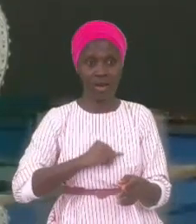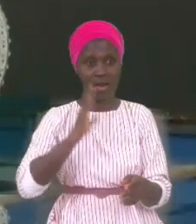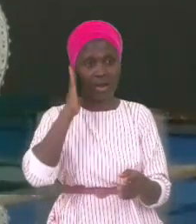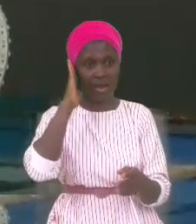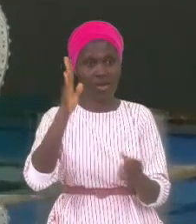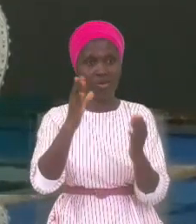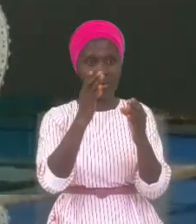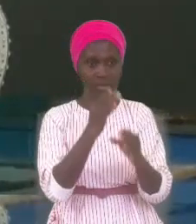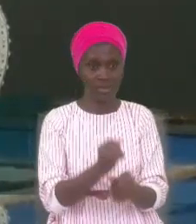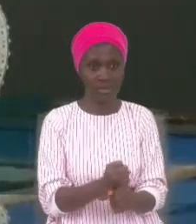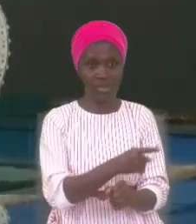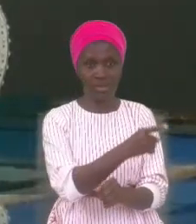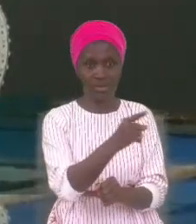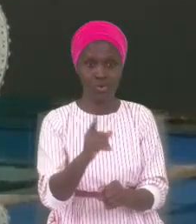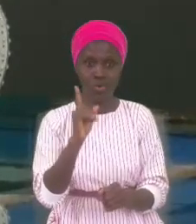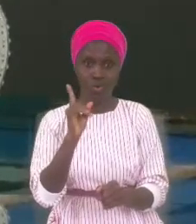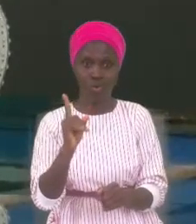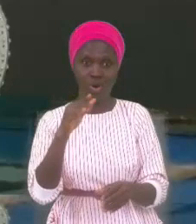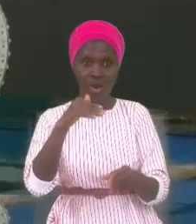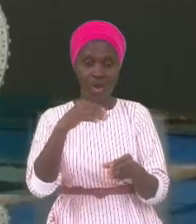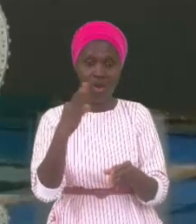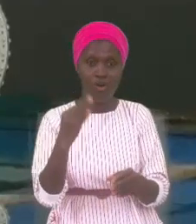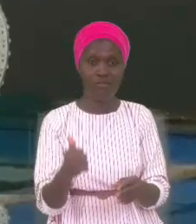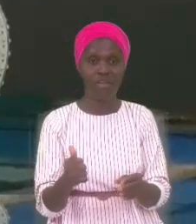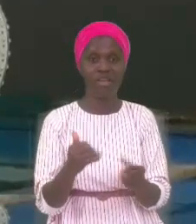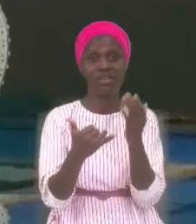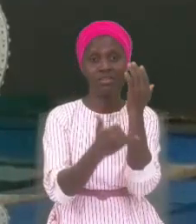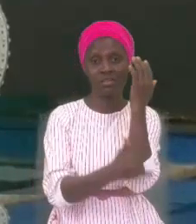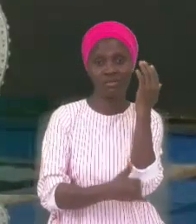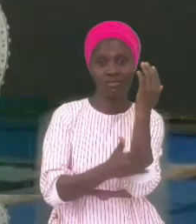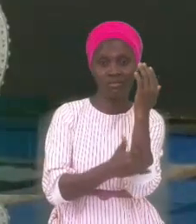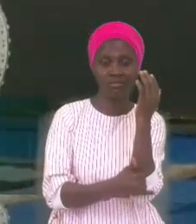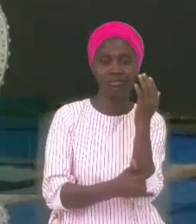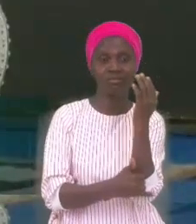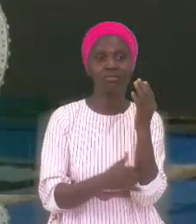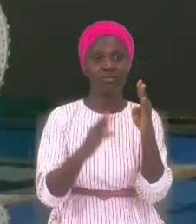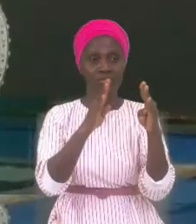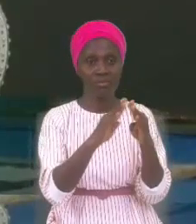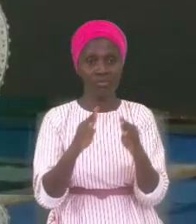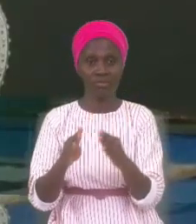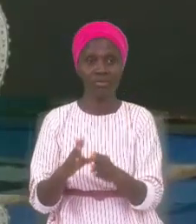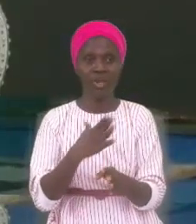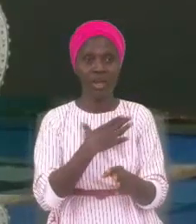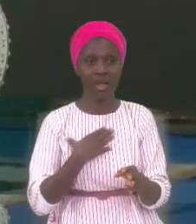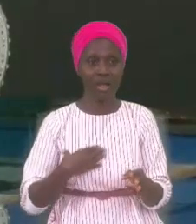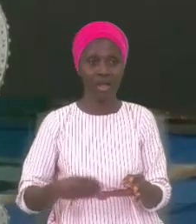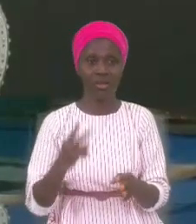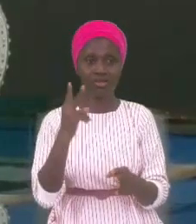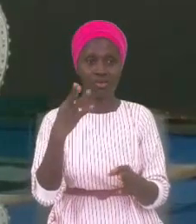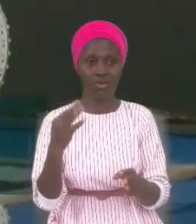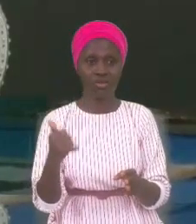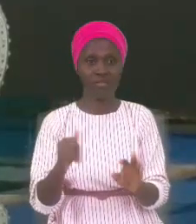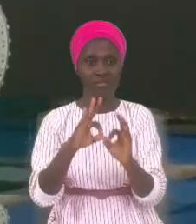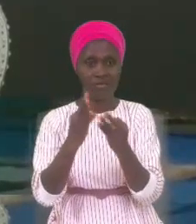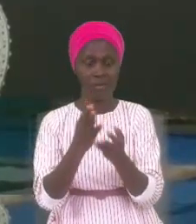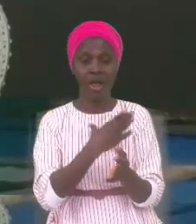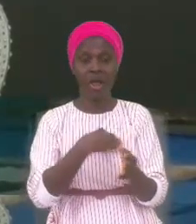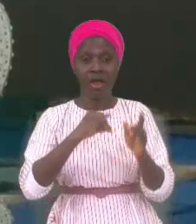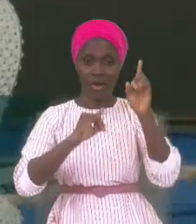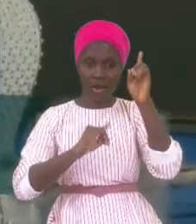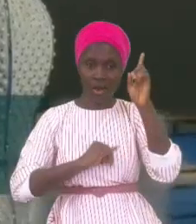one in a city of a city, and it says two of a family, and I will bring you